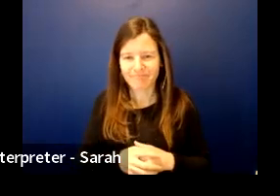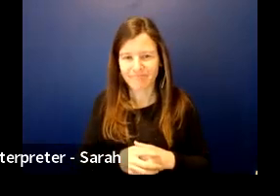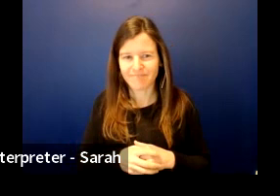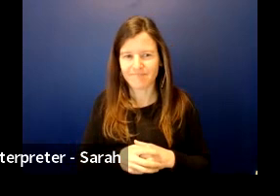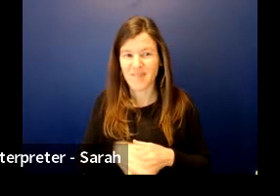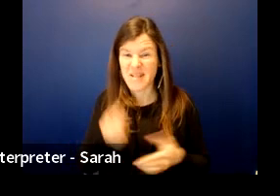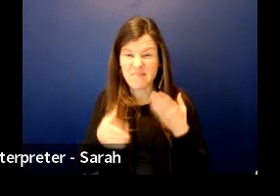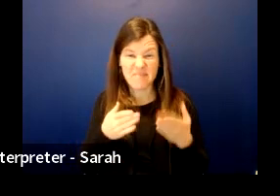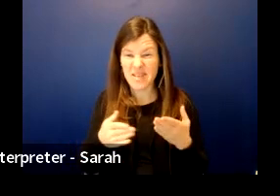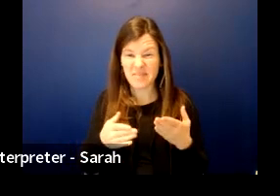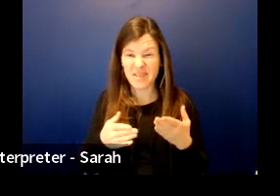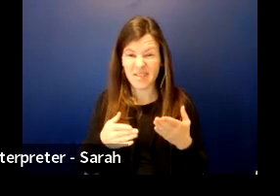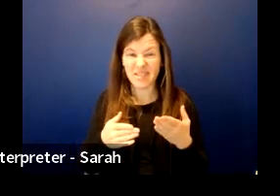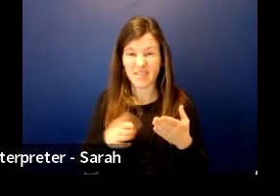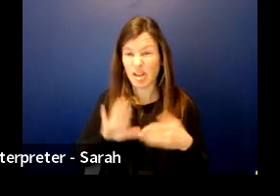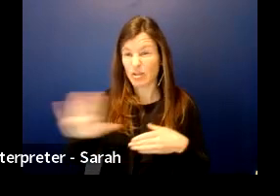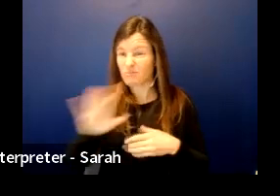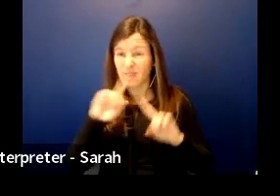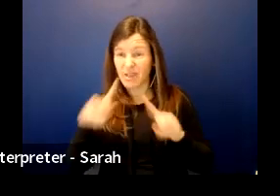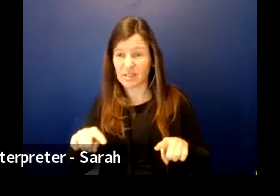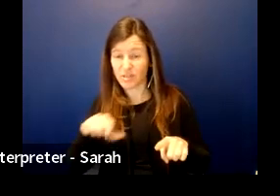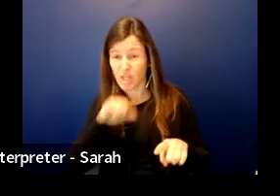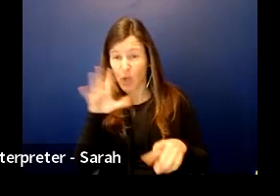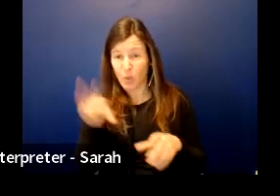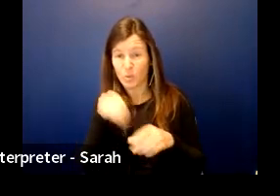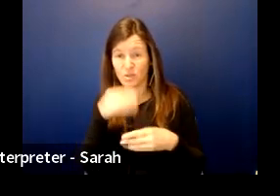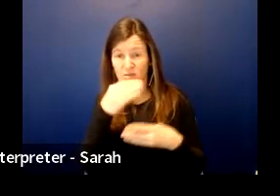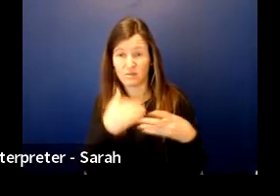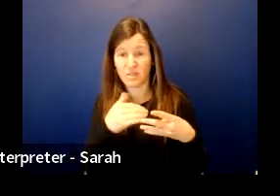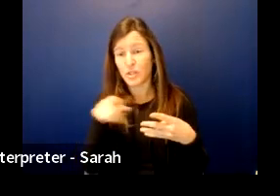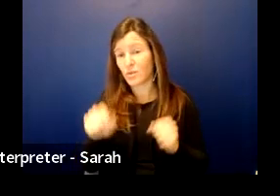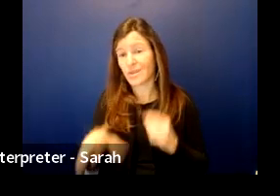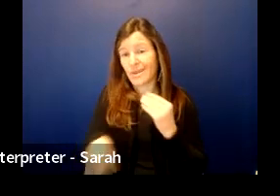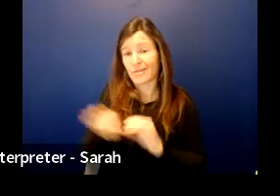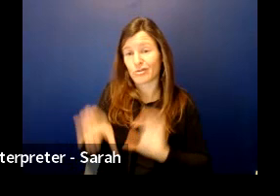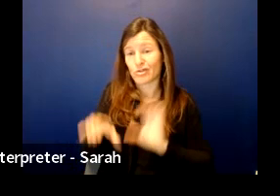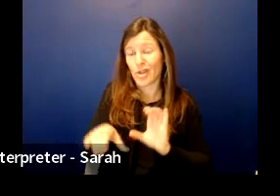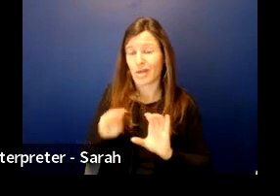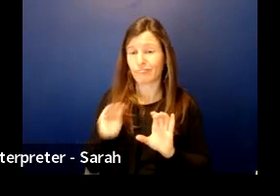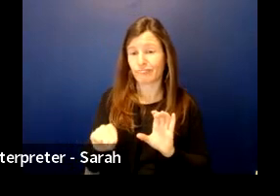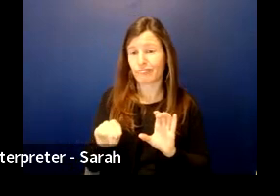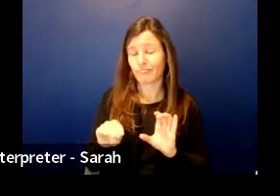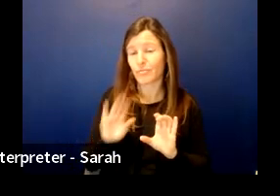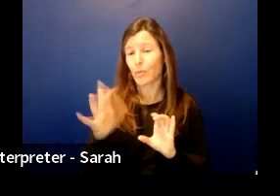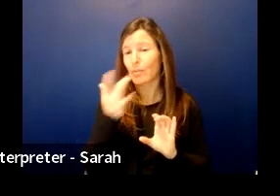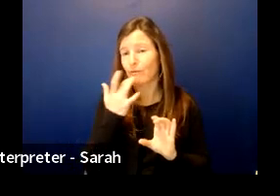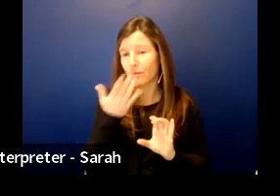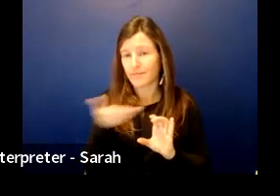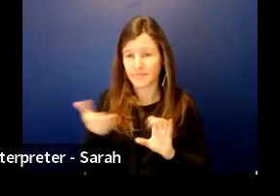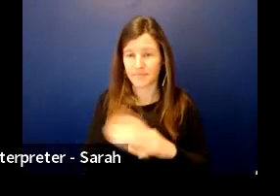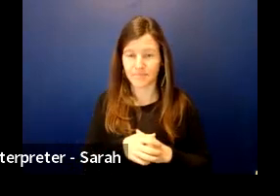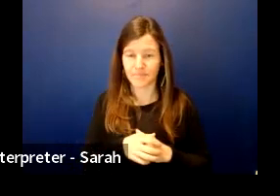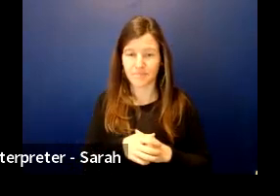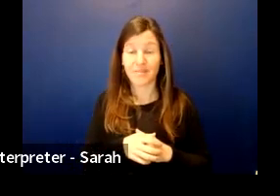Maybe it's something we didn't put down here. You can type that into the chat. Or if you're watching on Facebook, you can type your favorite thing into